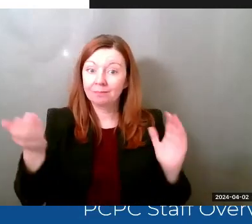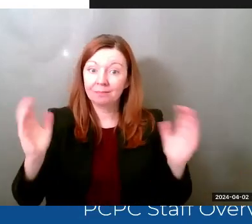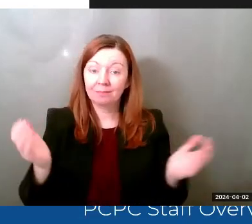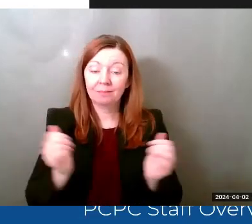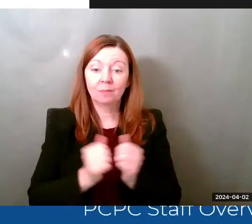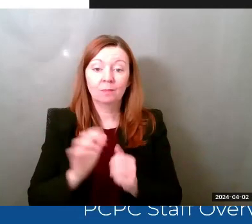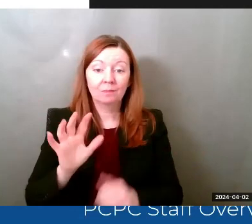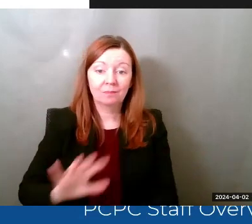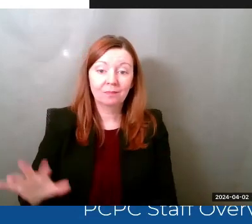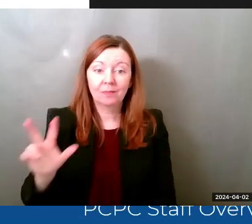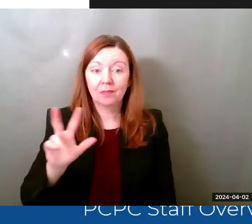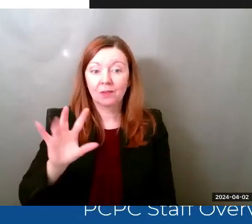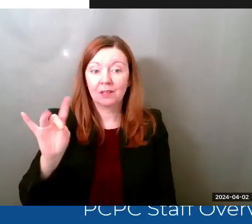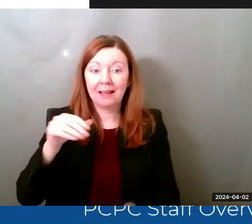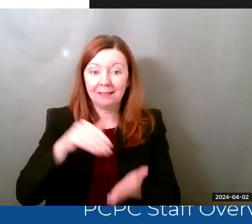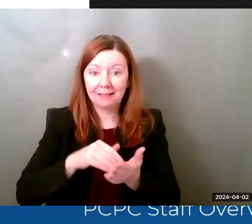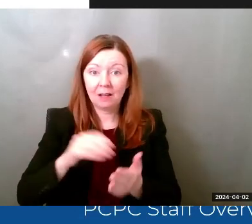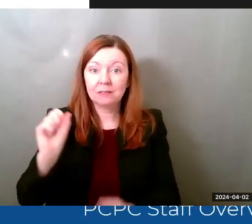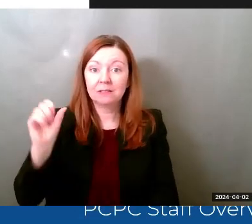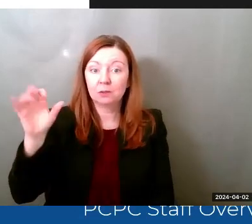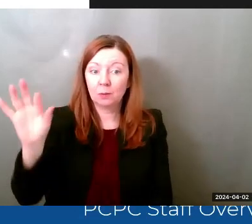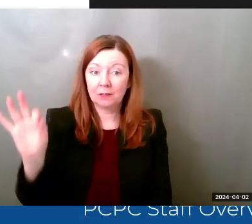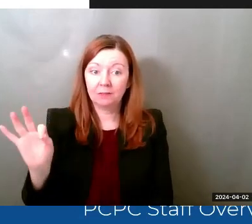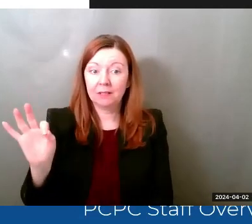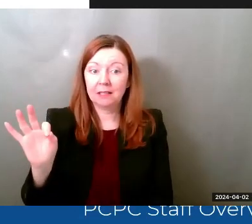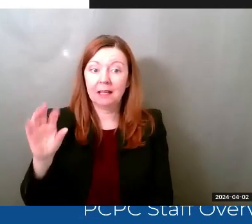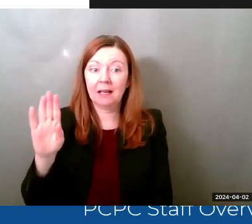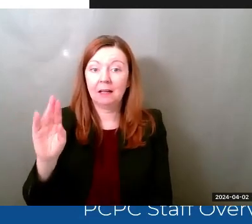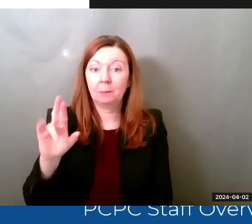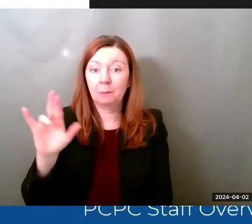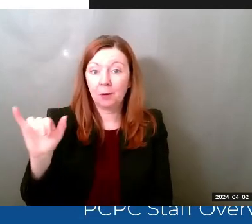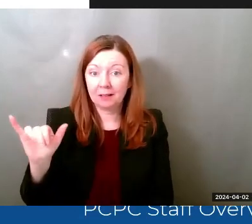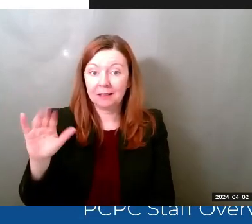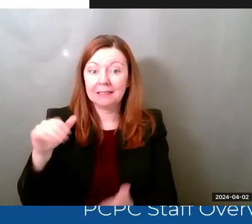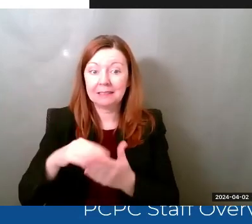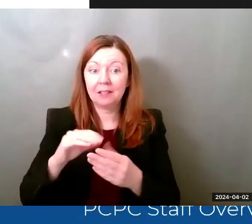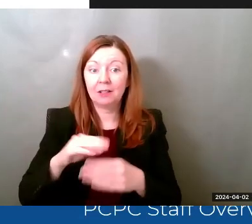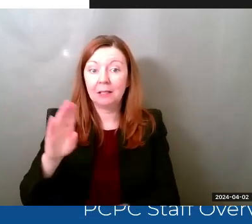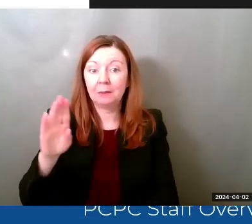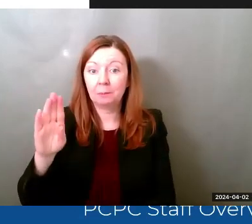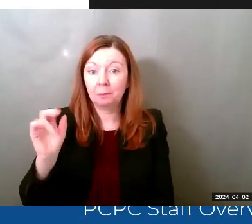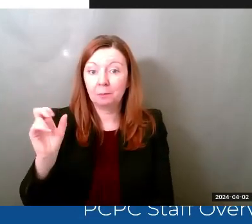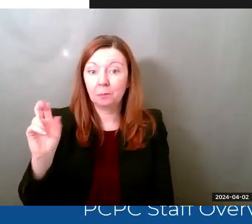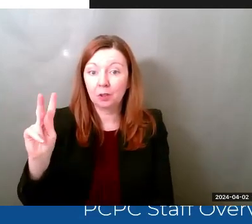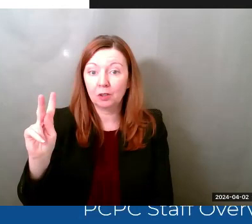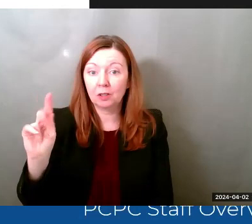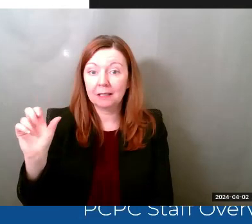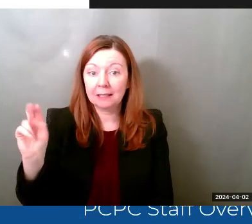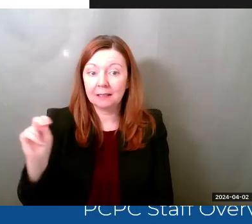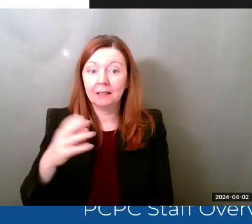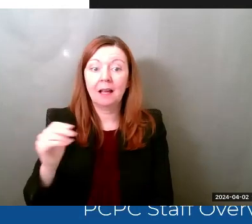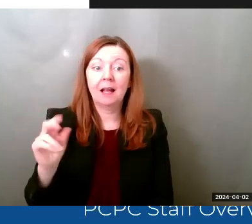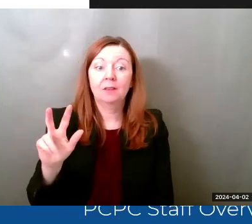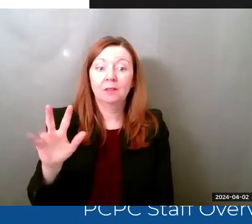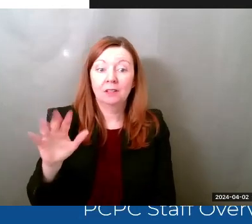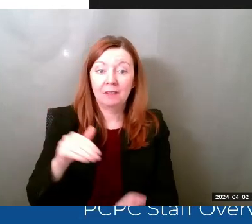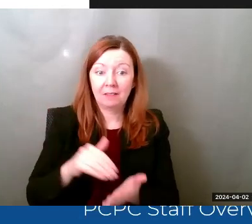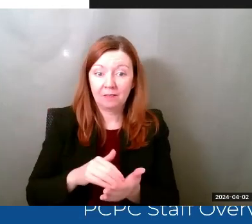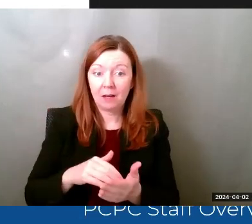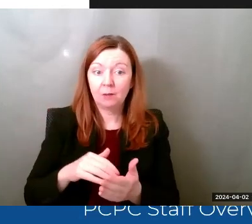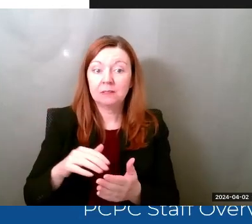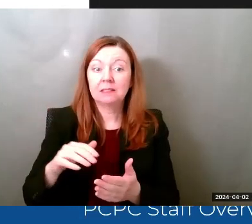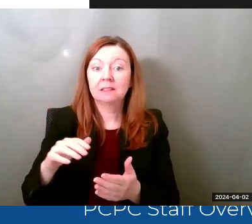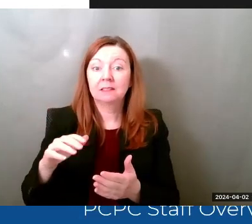to roughly 38,000 square feet at the Barclay Center in Brooklyn and 35,000 square feet at the Chase Center in